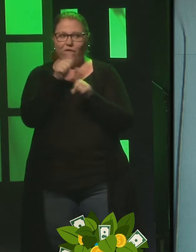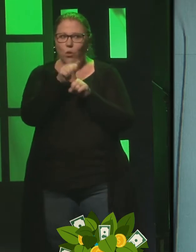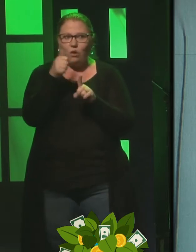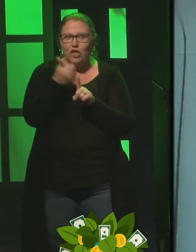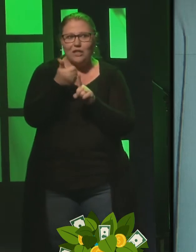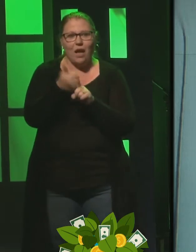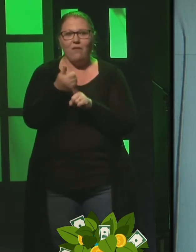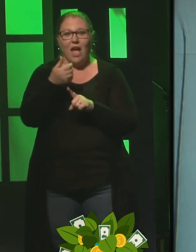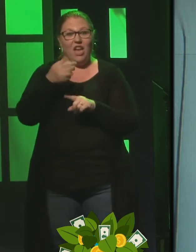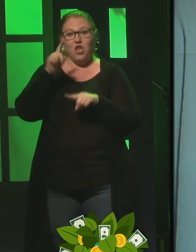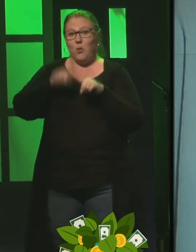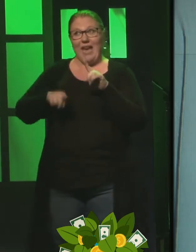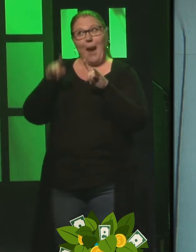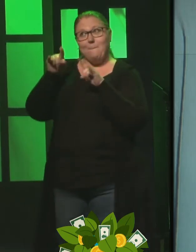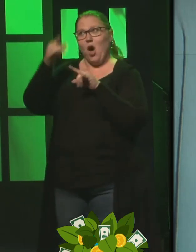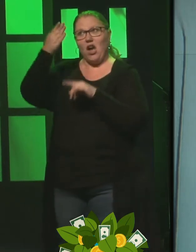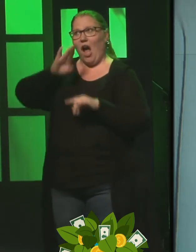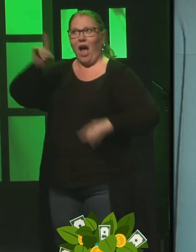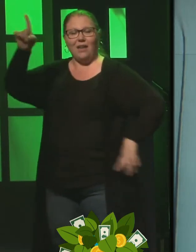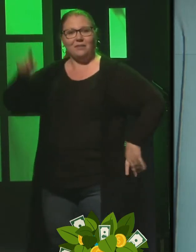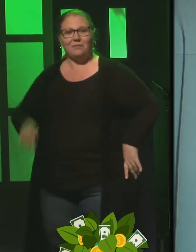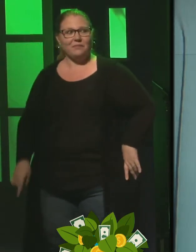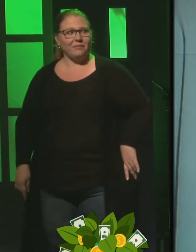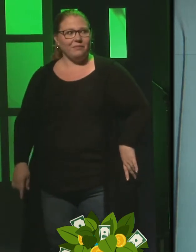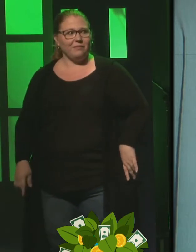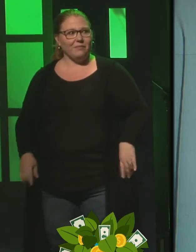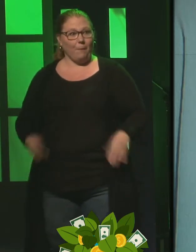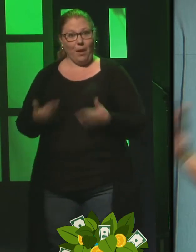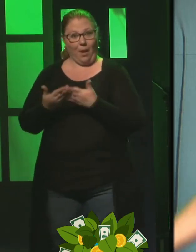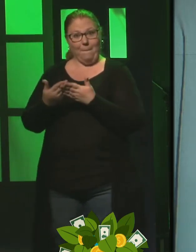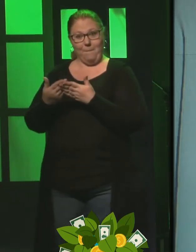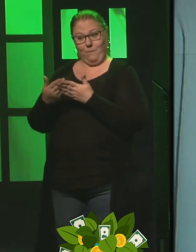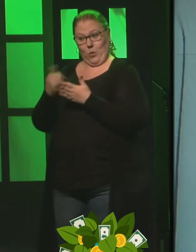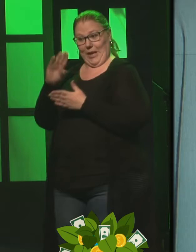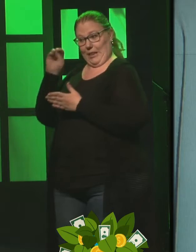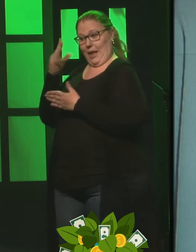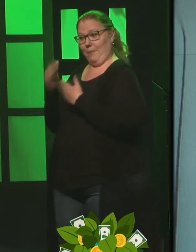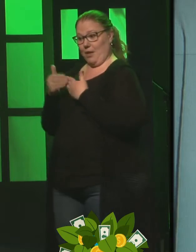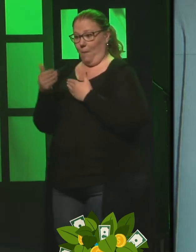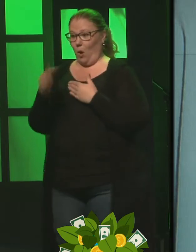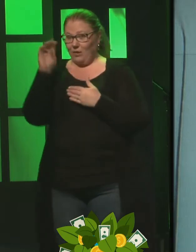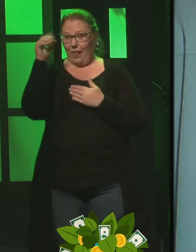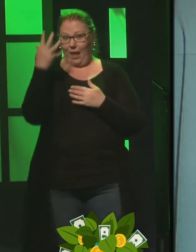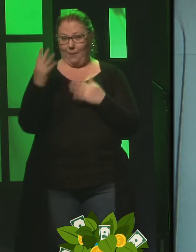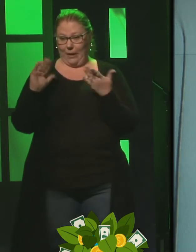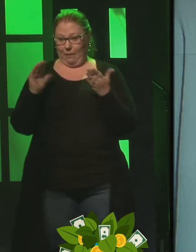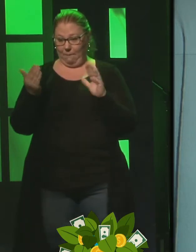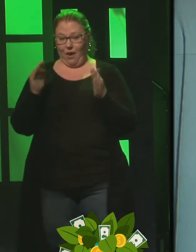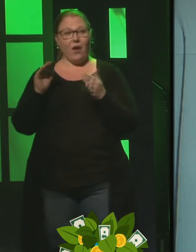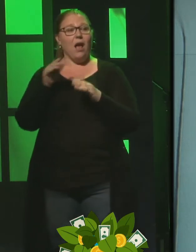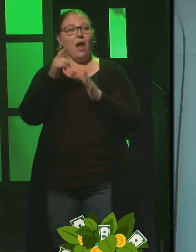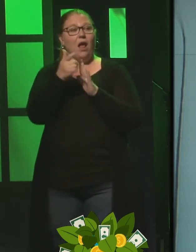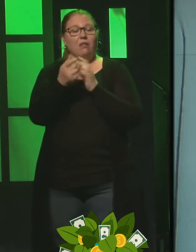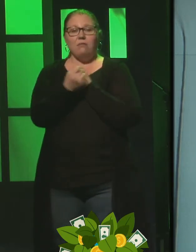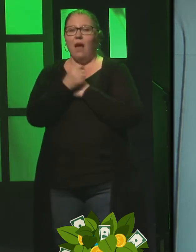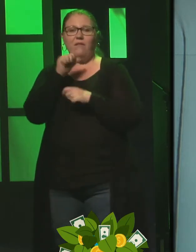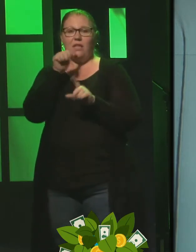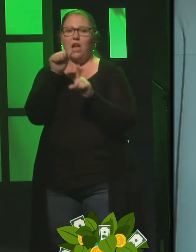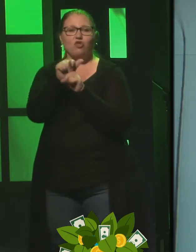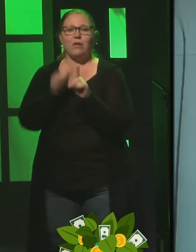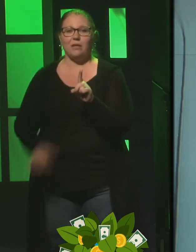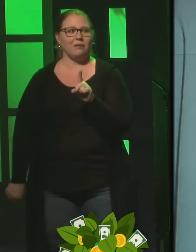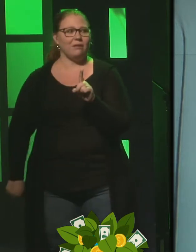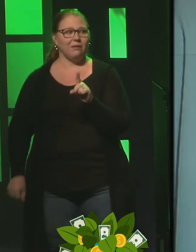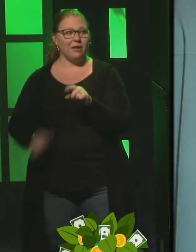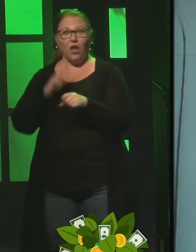is not mocked, all right? Now, again, got to go pre-enlightenment to post-enlightenment world. Love is not tricked.